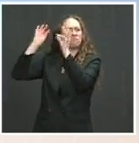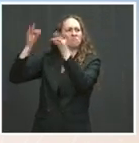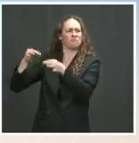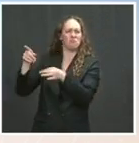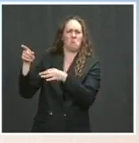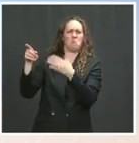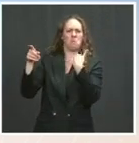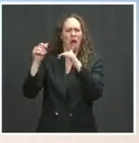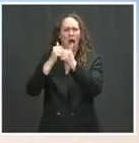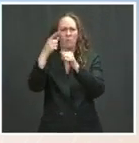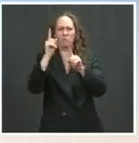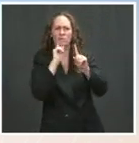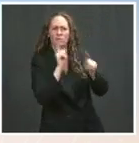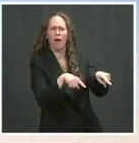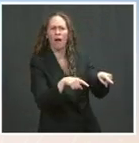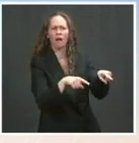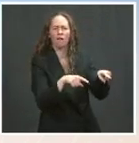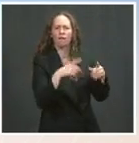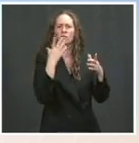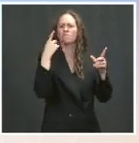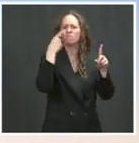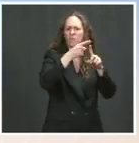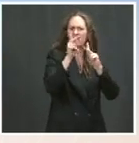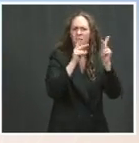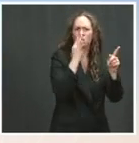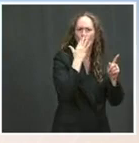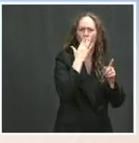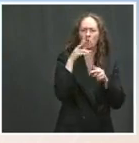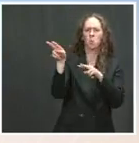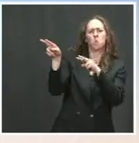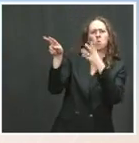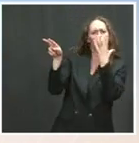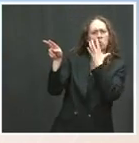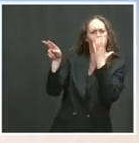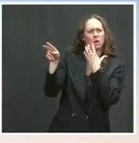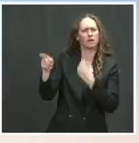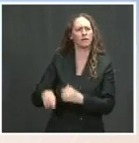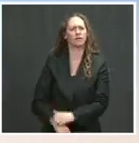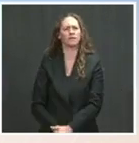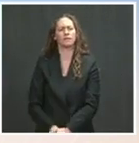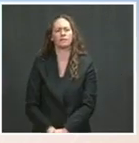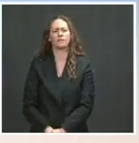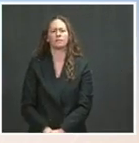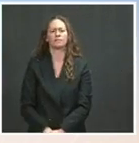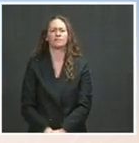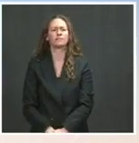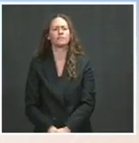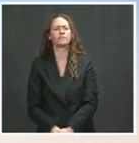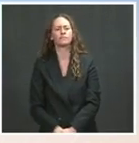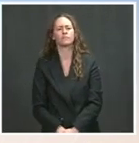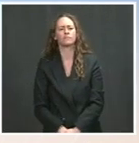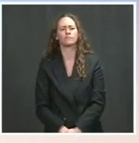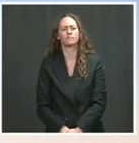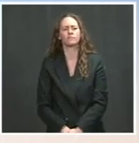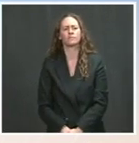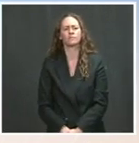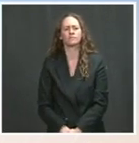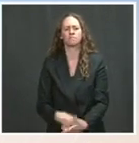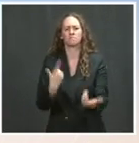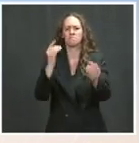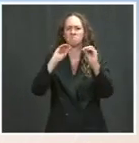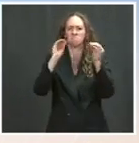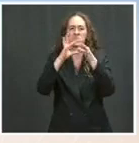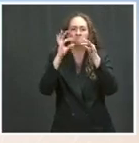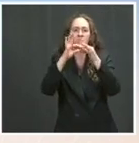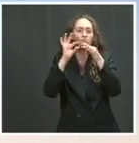their members and people of color are at risk? Well, I would say we don't have any particular response directly to the union. I will say that, again, the objective